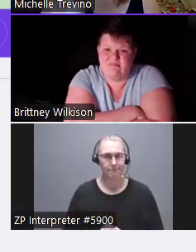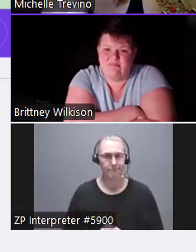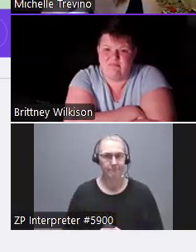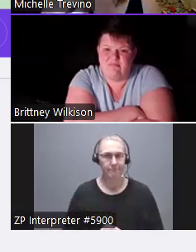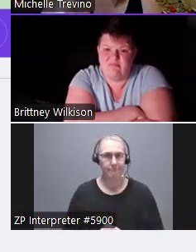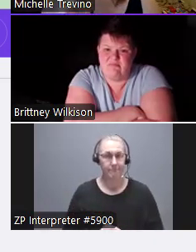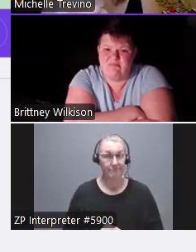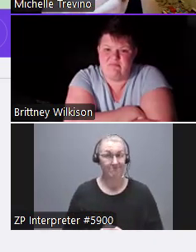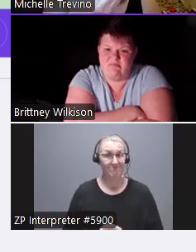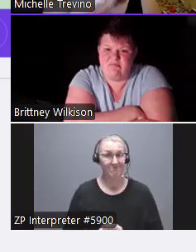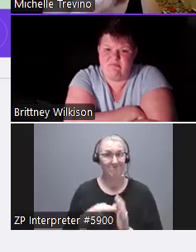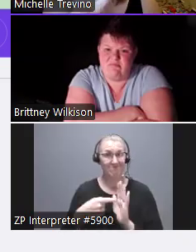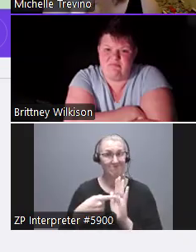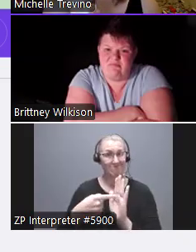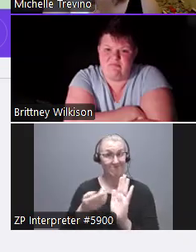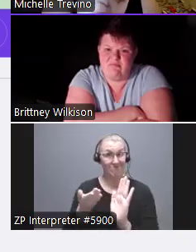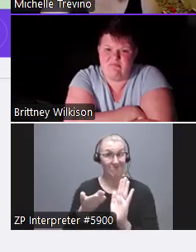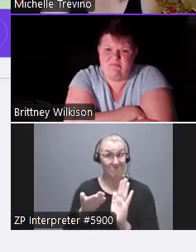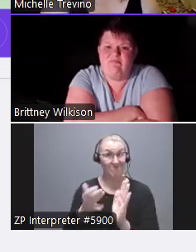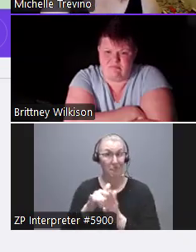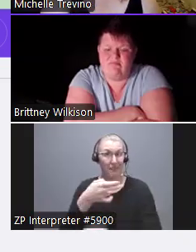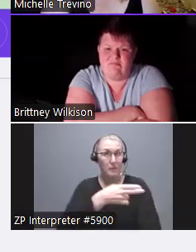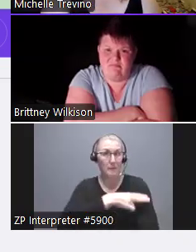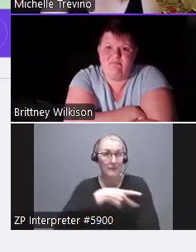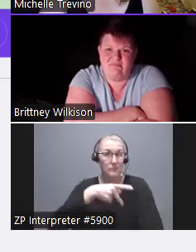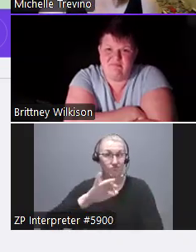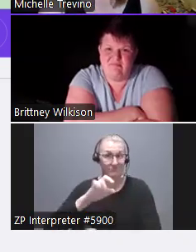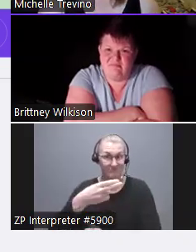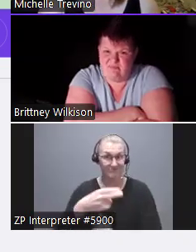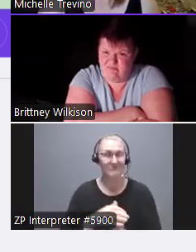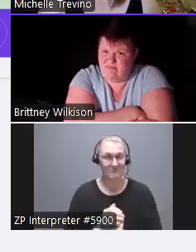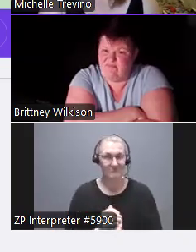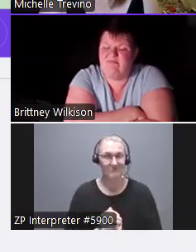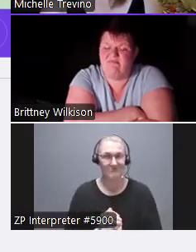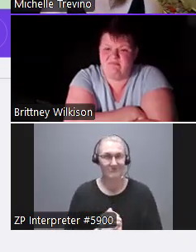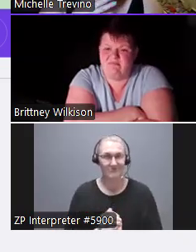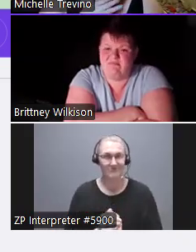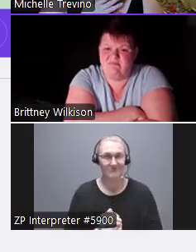This is a patch. Okay. And in it